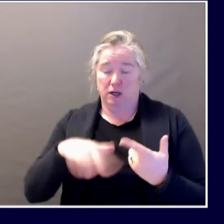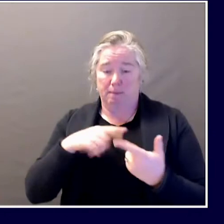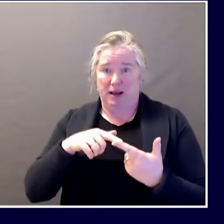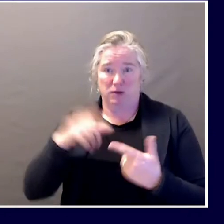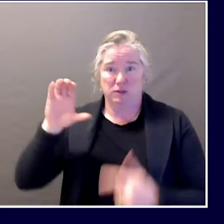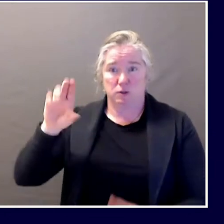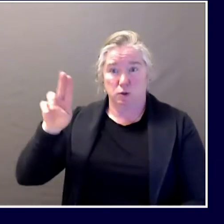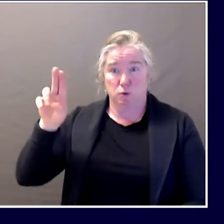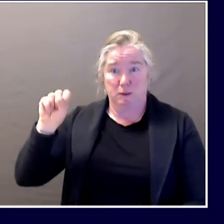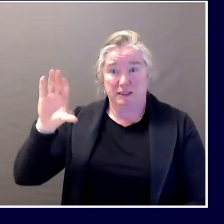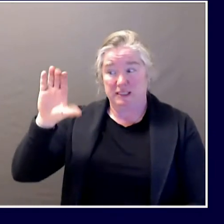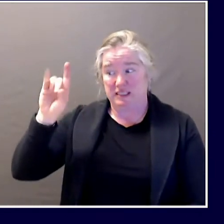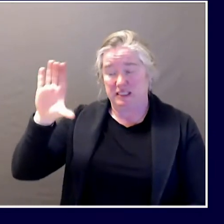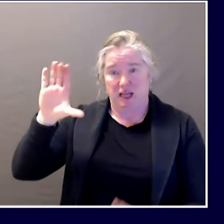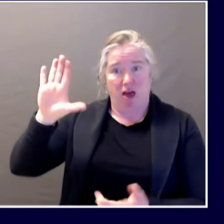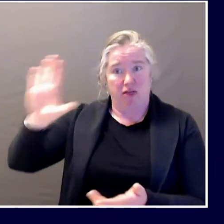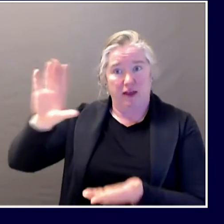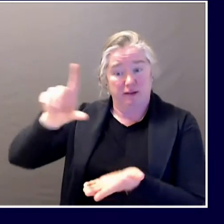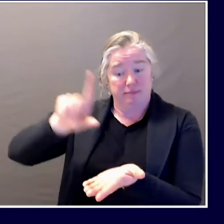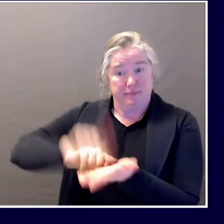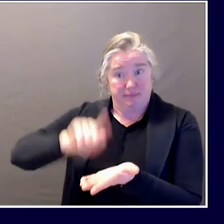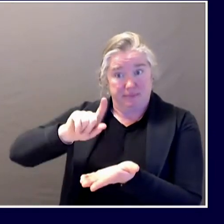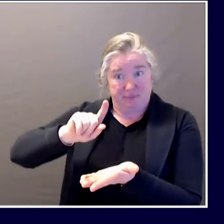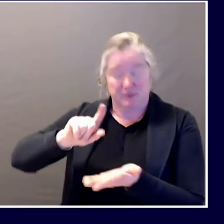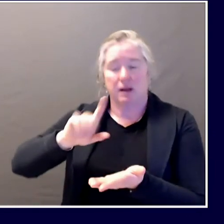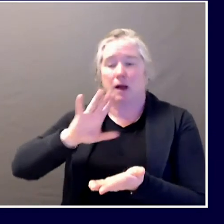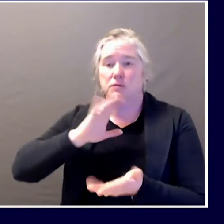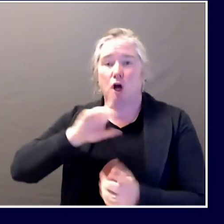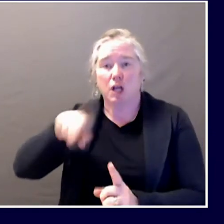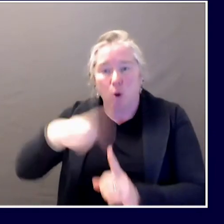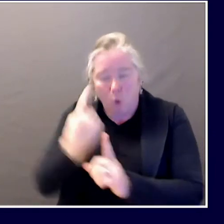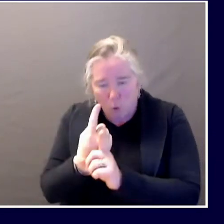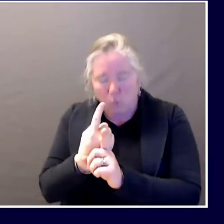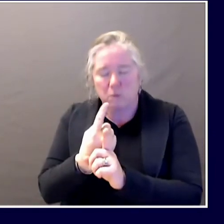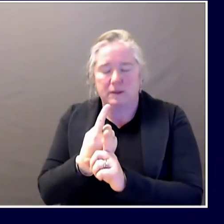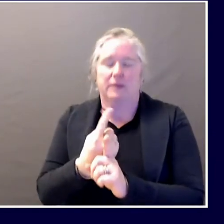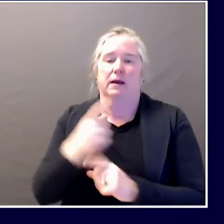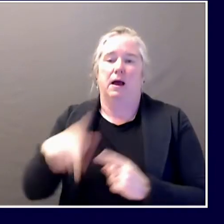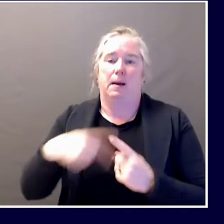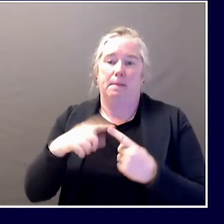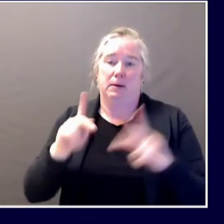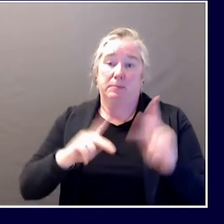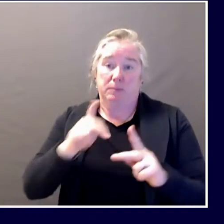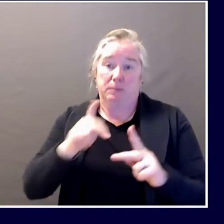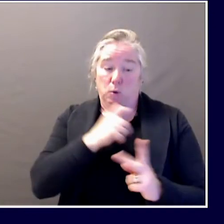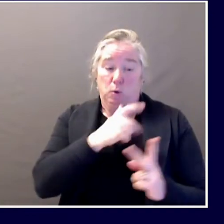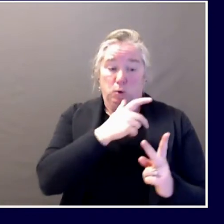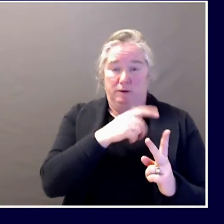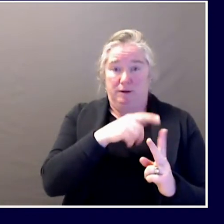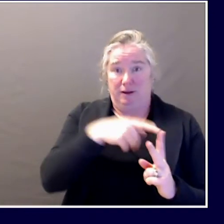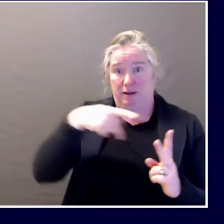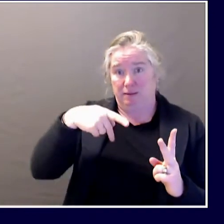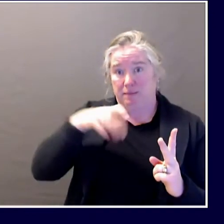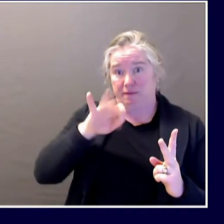since their since their single shot of J&J or since their second shot of Pfizer and